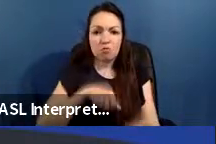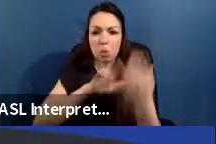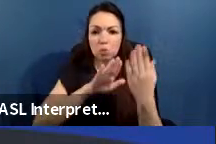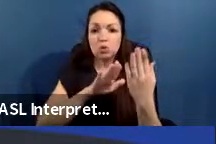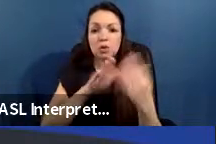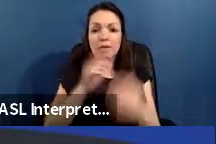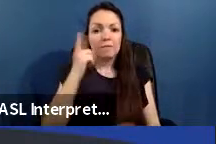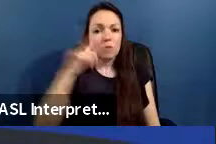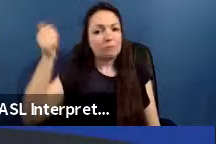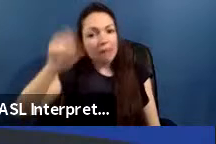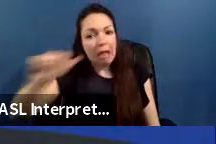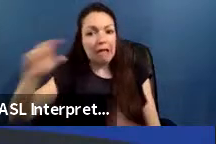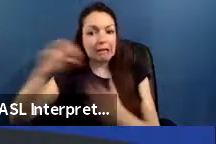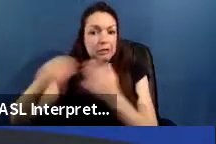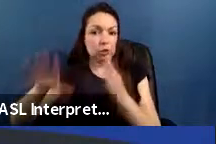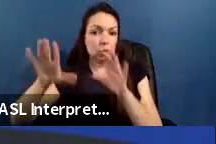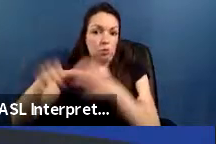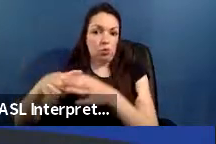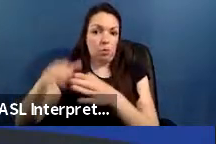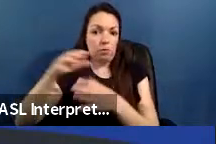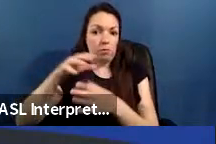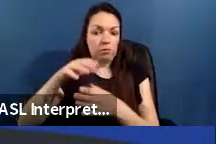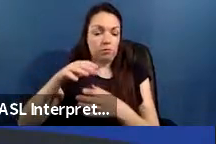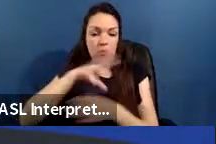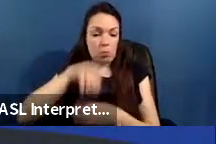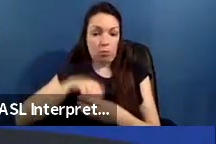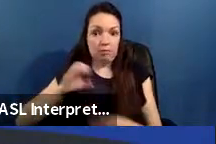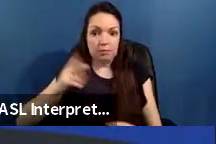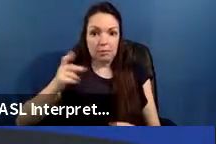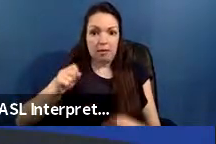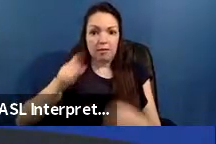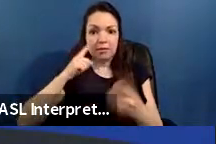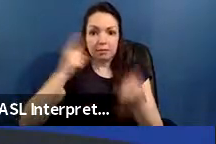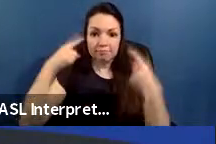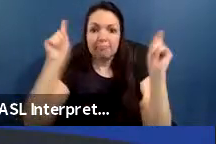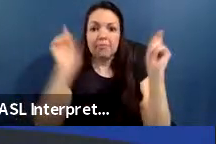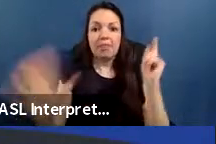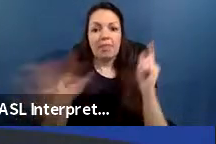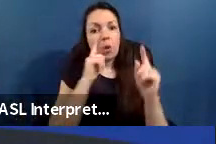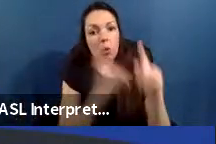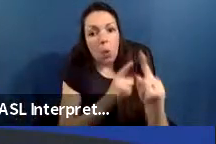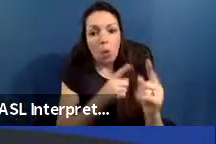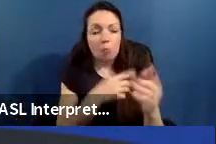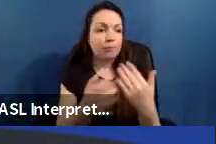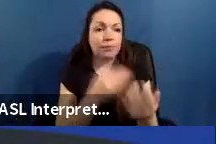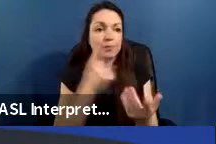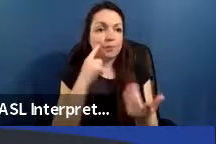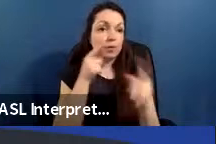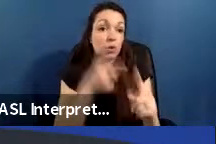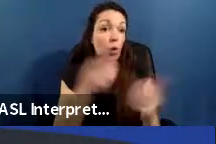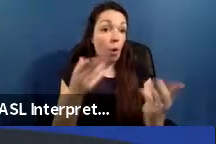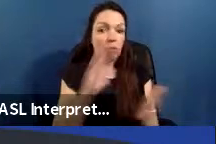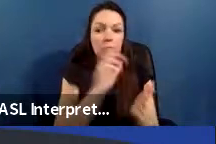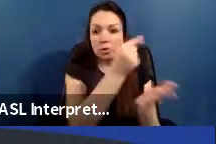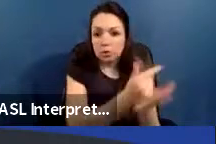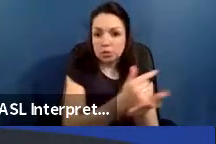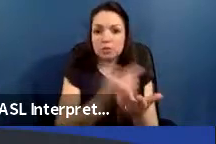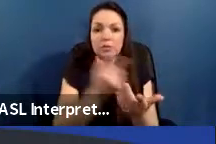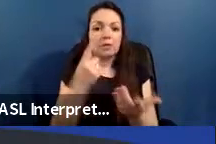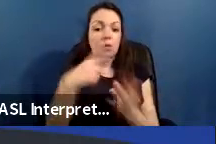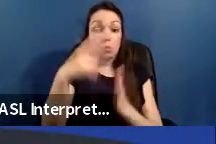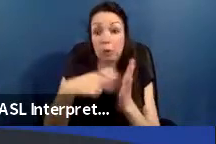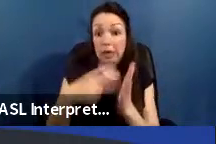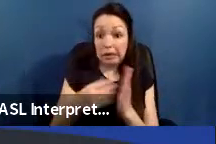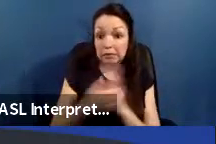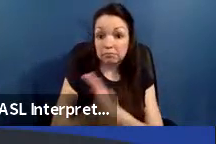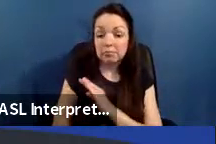student group within this organization to get to the goal? Whether it's reading, whether the goal is graduation, whether the goal is